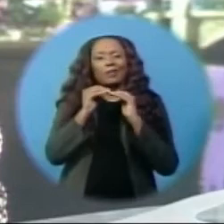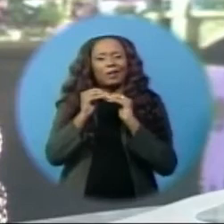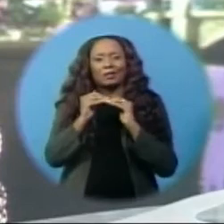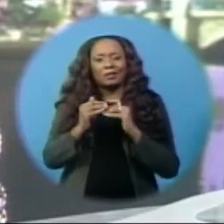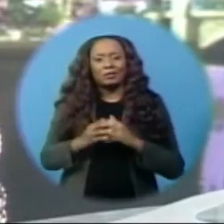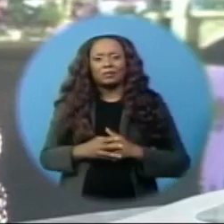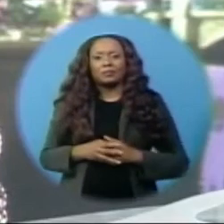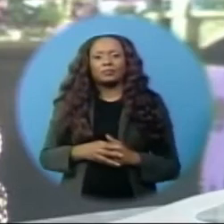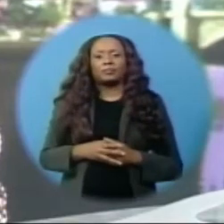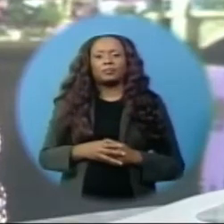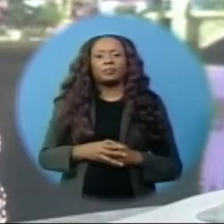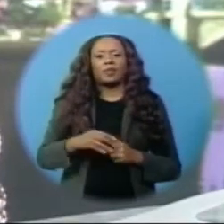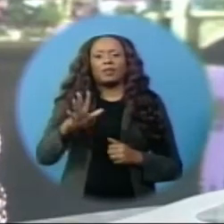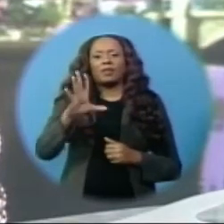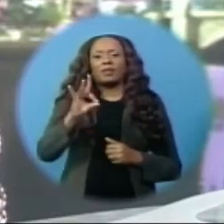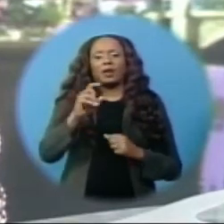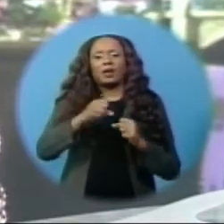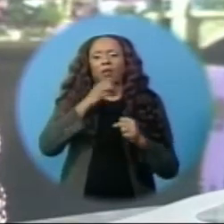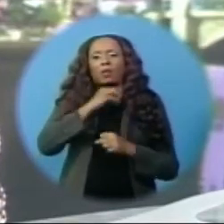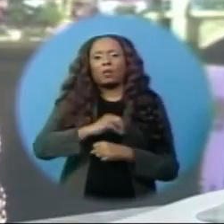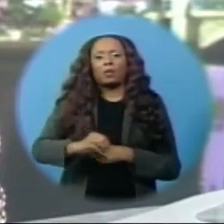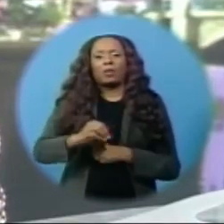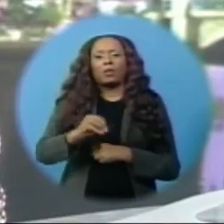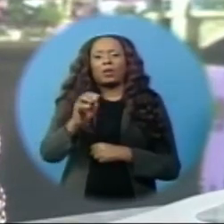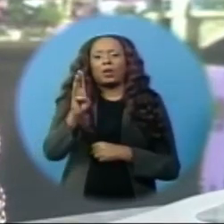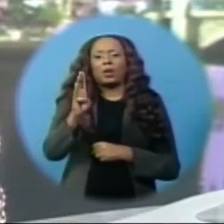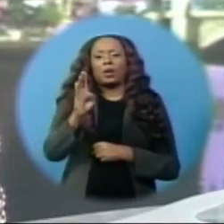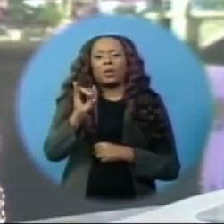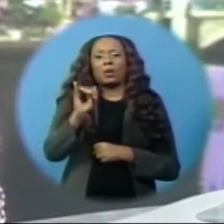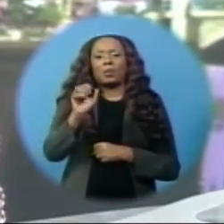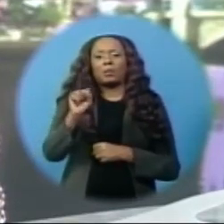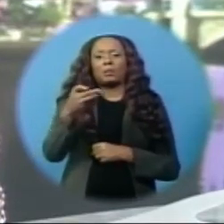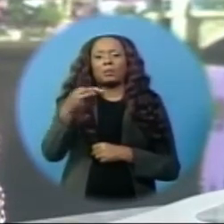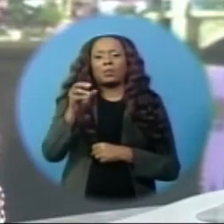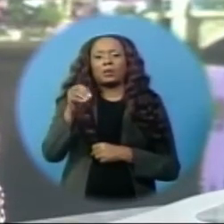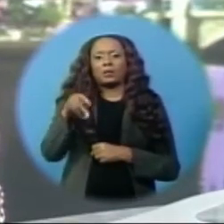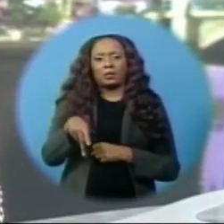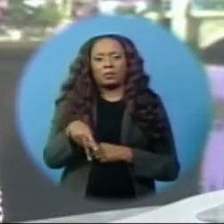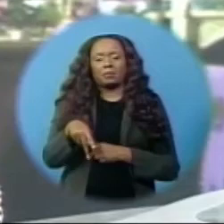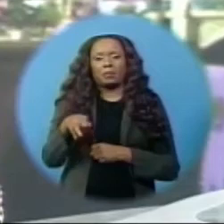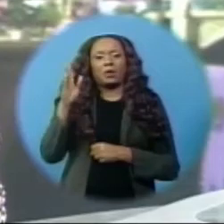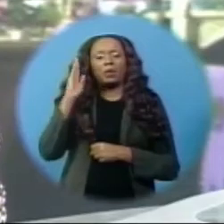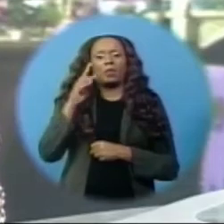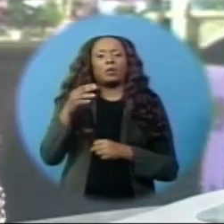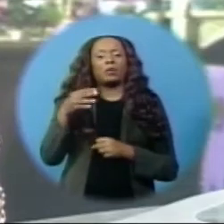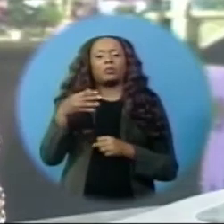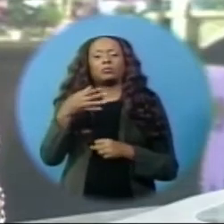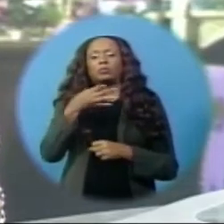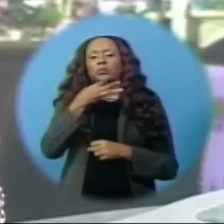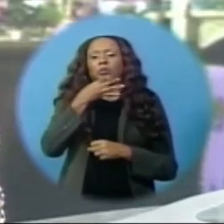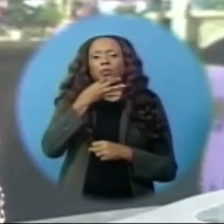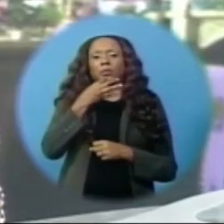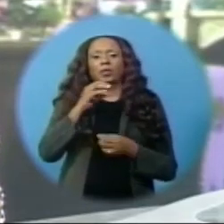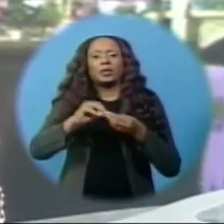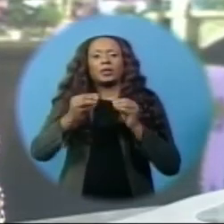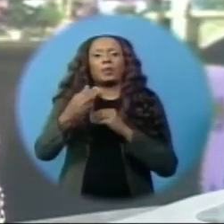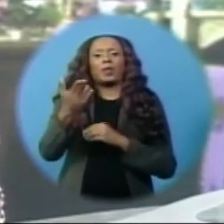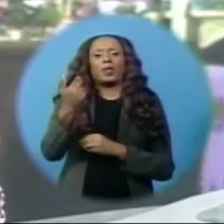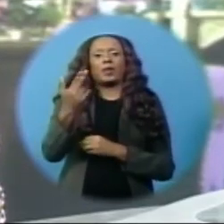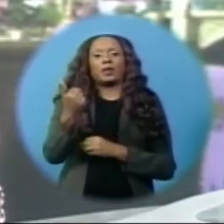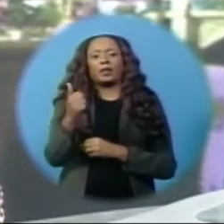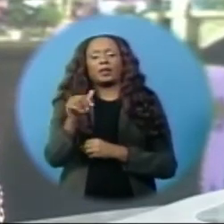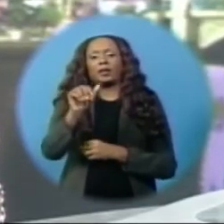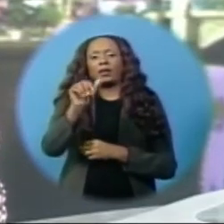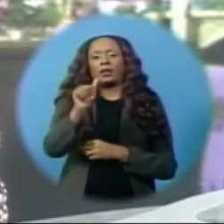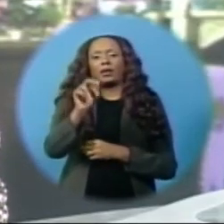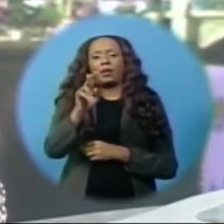58-year-old Bishop Charles Jason Gordon of the Diocese of Bridgetown is soon to be installed the 13th Archbishop of Port